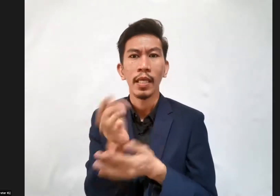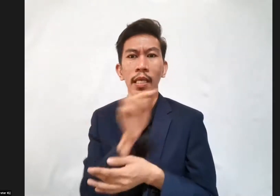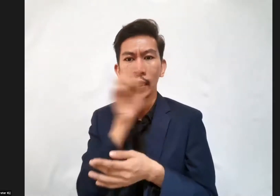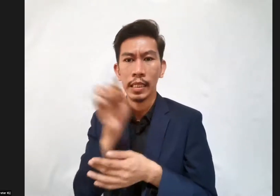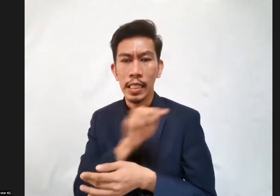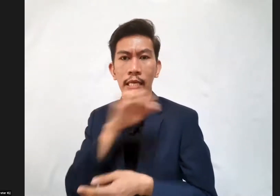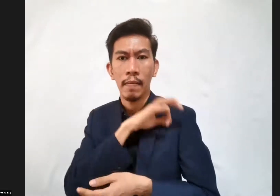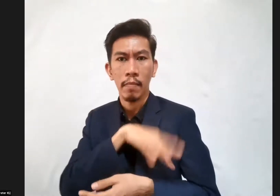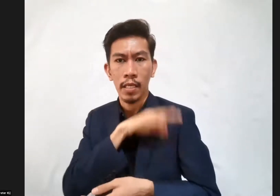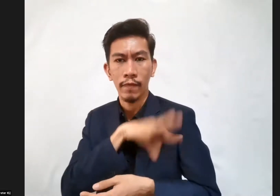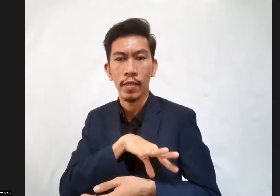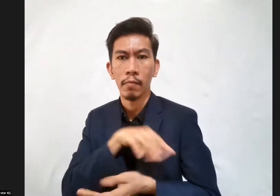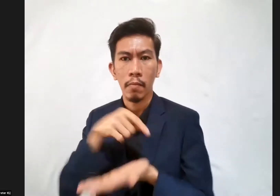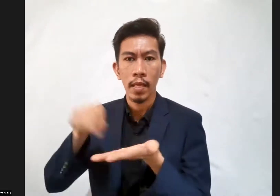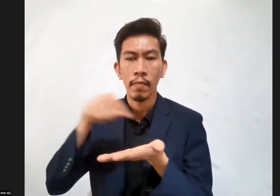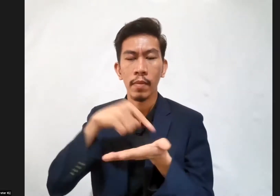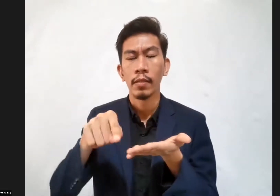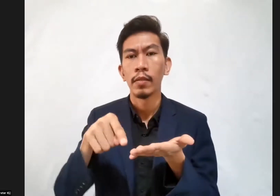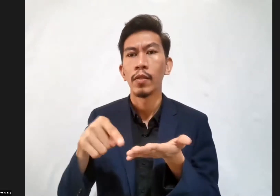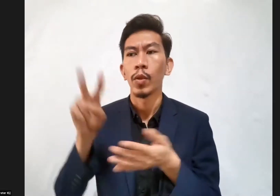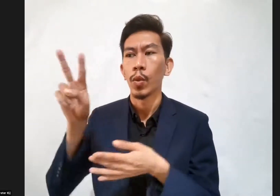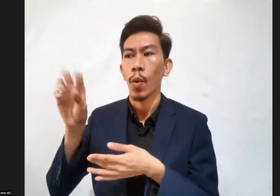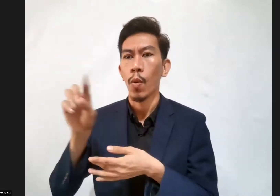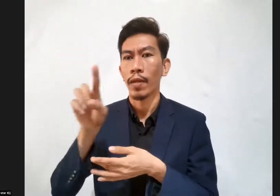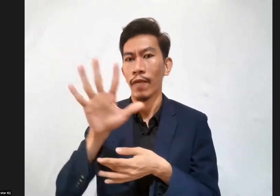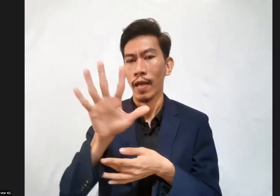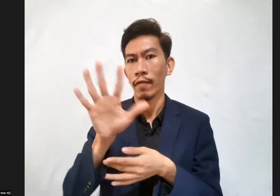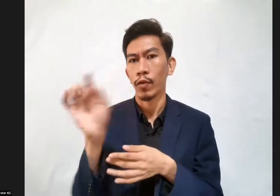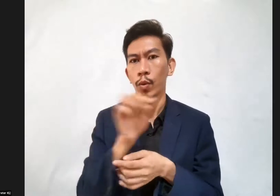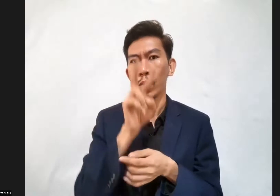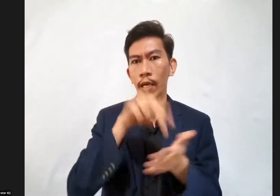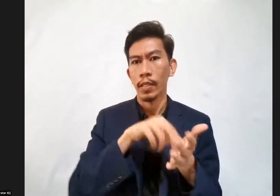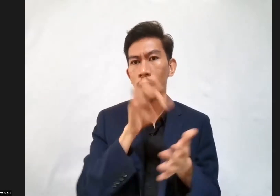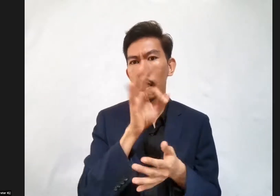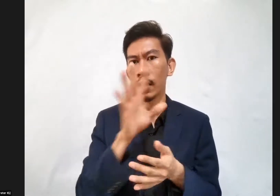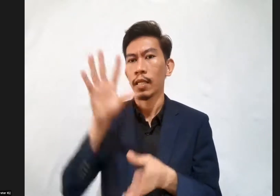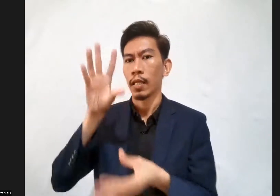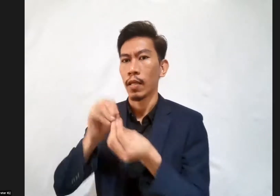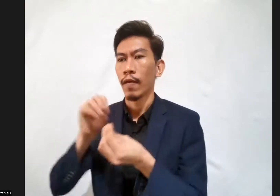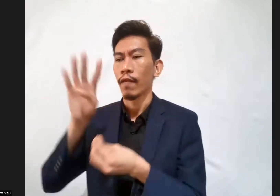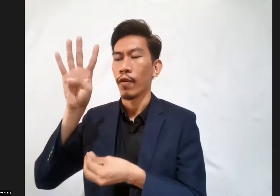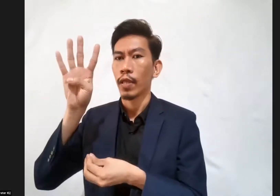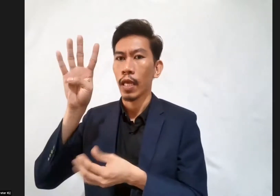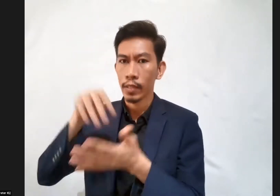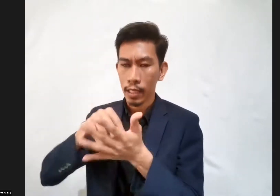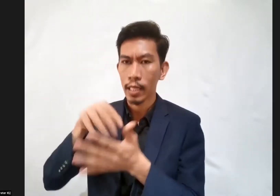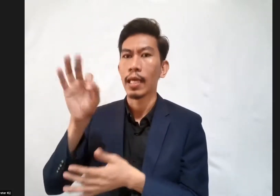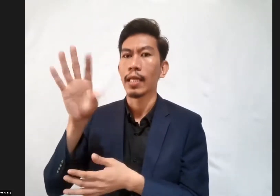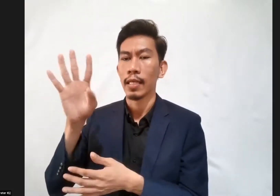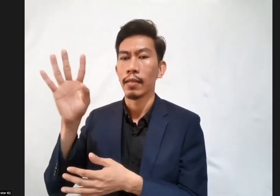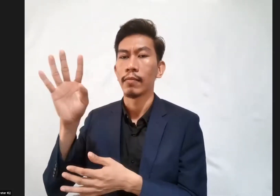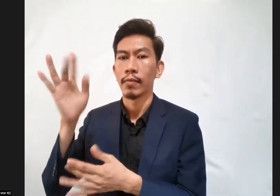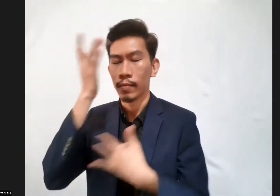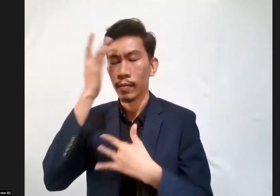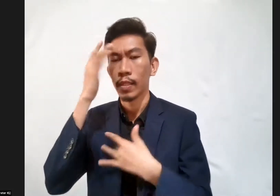Package payments from 2015 to 2019 covered 4,014 patients, totaling